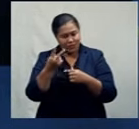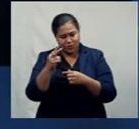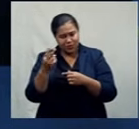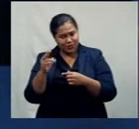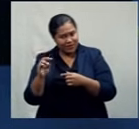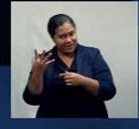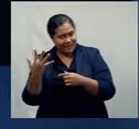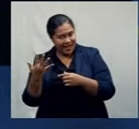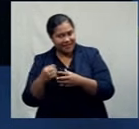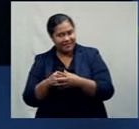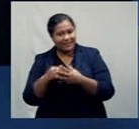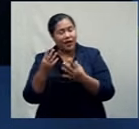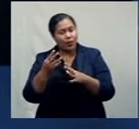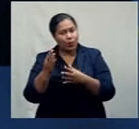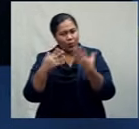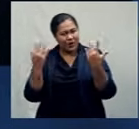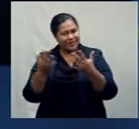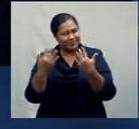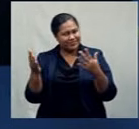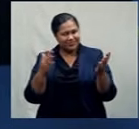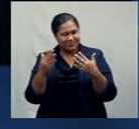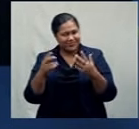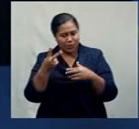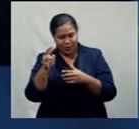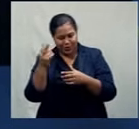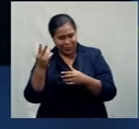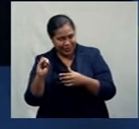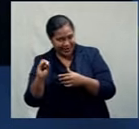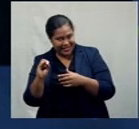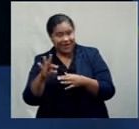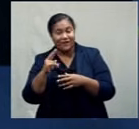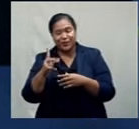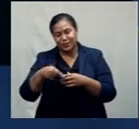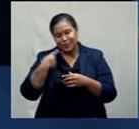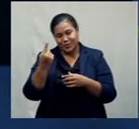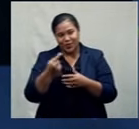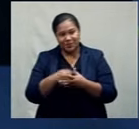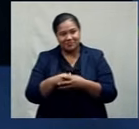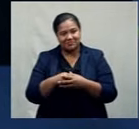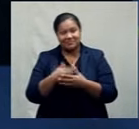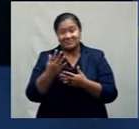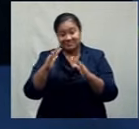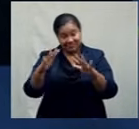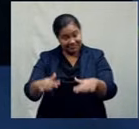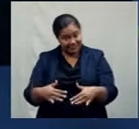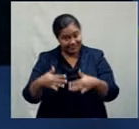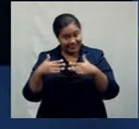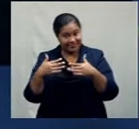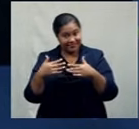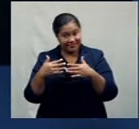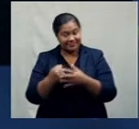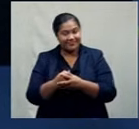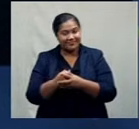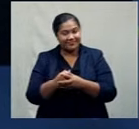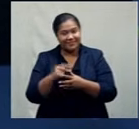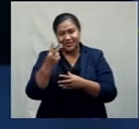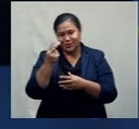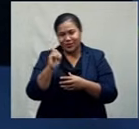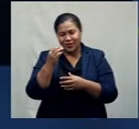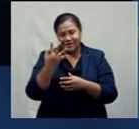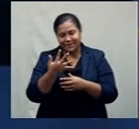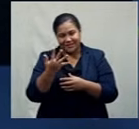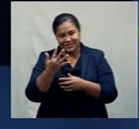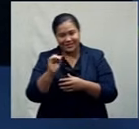25 knots, winds increasing to 20 to 30 knots from tomorrow. Turning to the tide, the next high tide is at 2:15